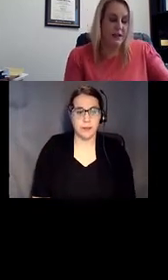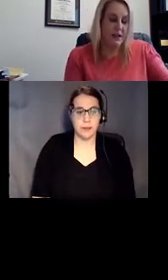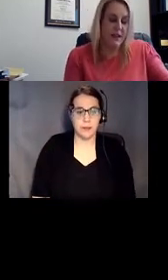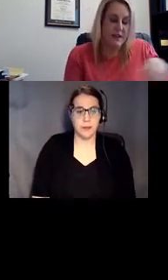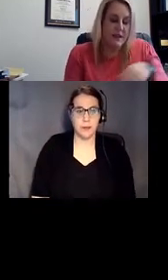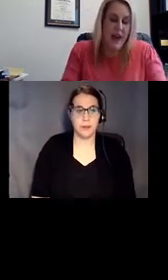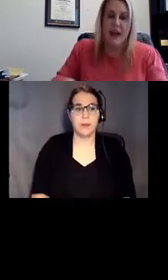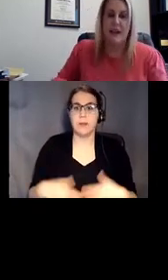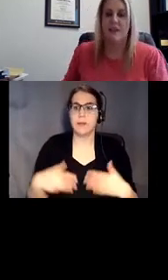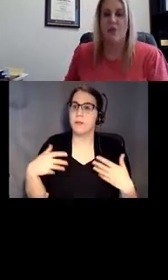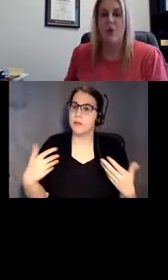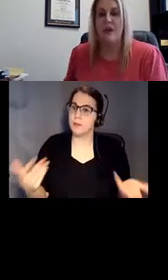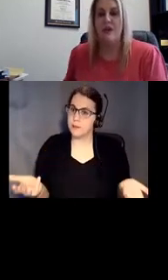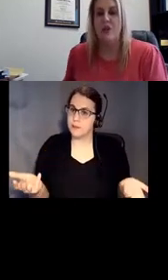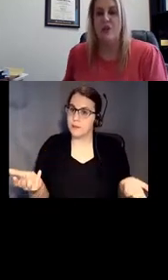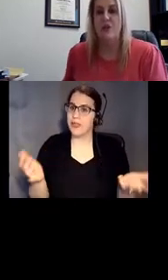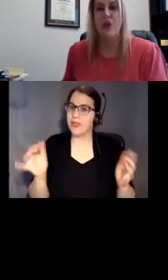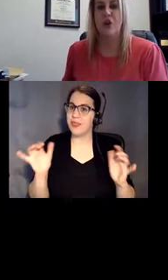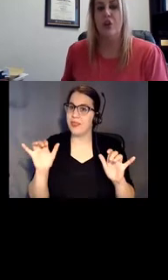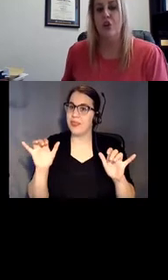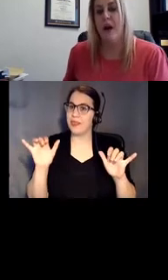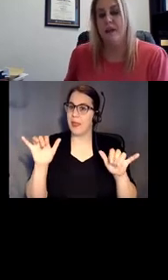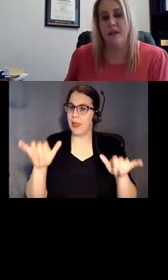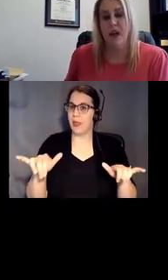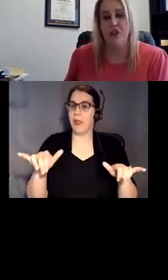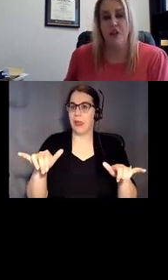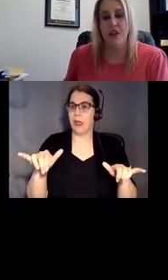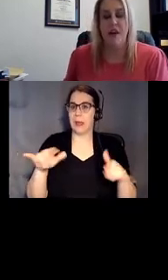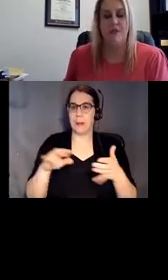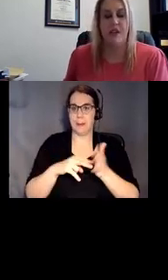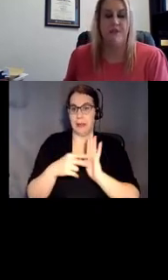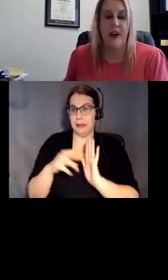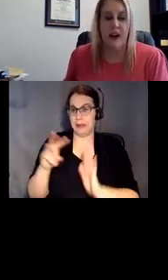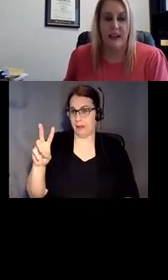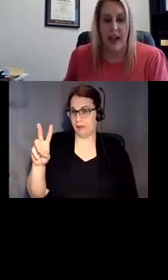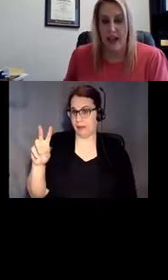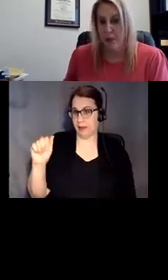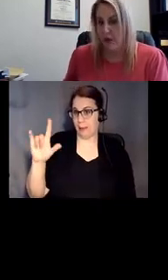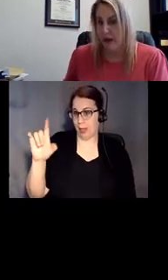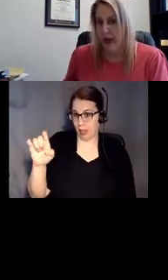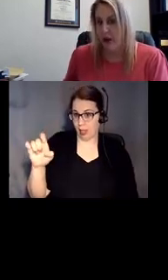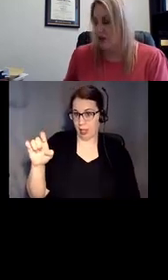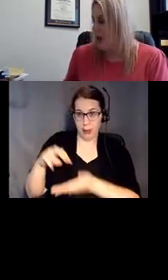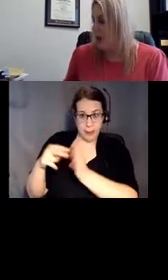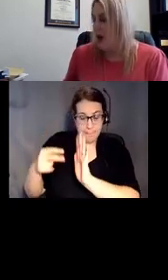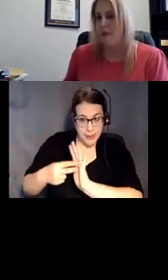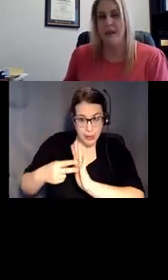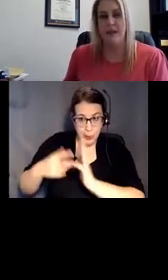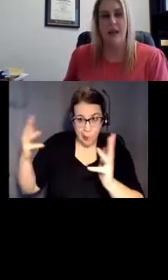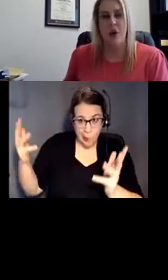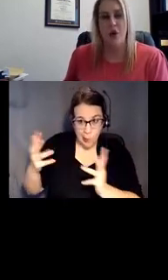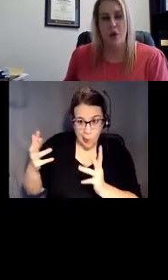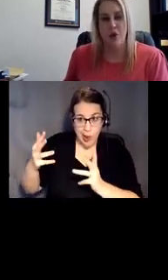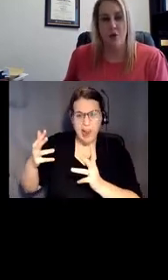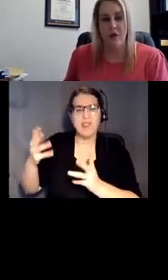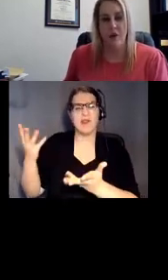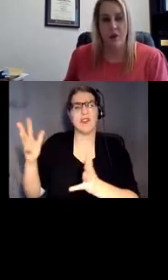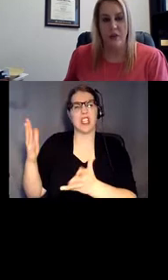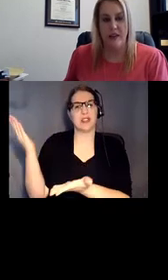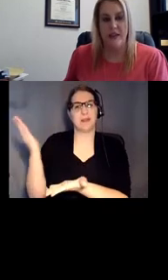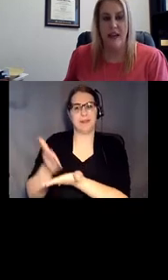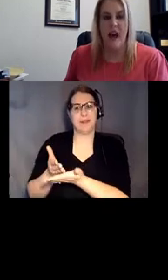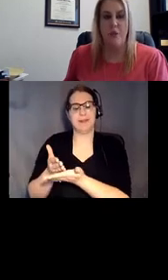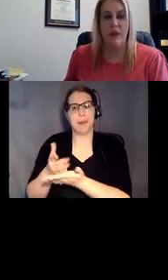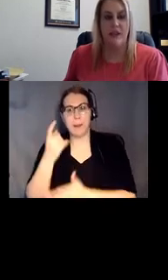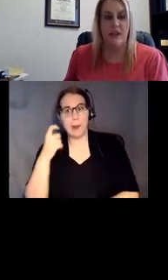So that is going to conclude my discussion of defining ABLE accounts because I know that you have